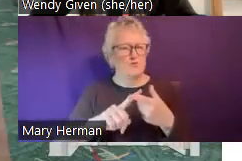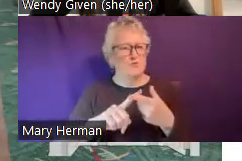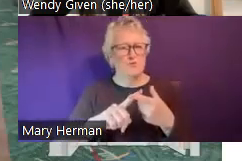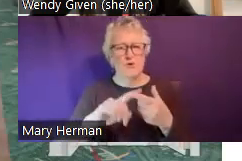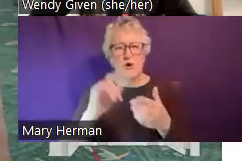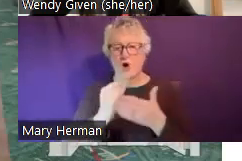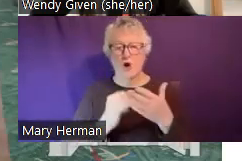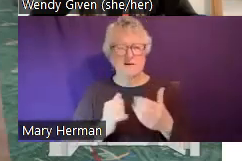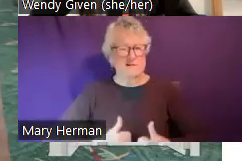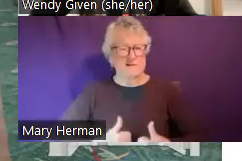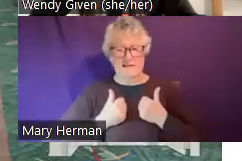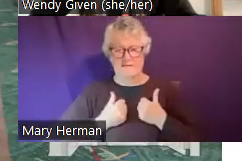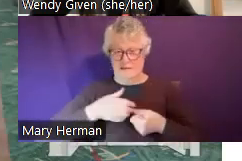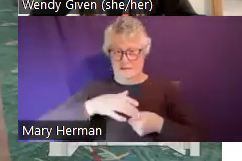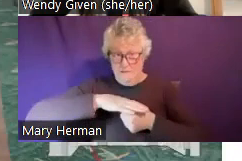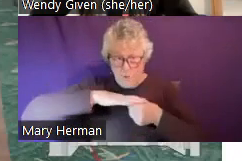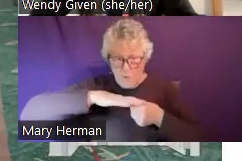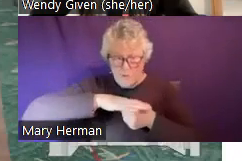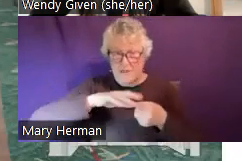internationally.